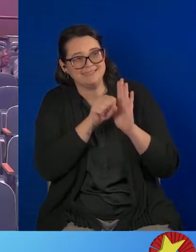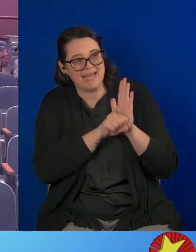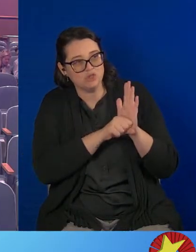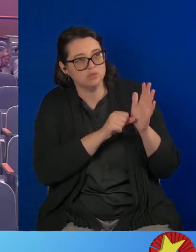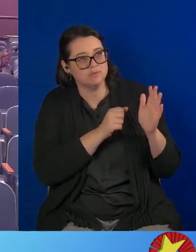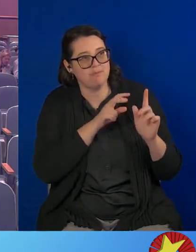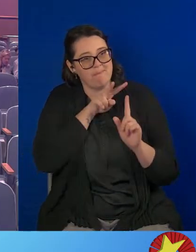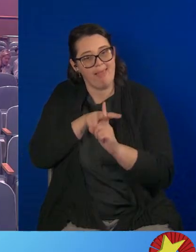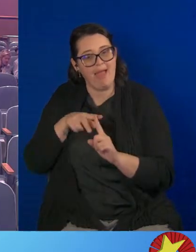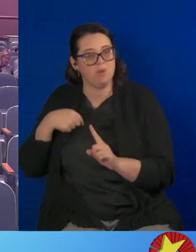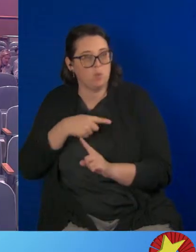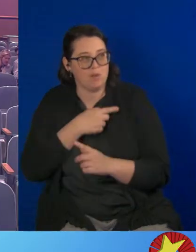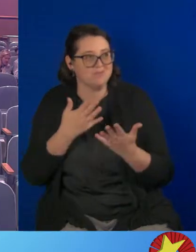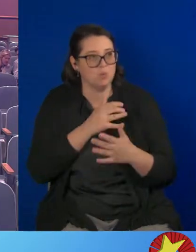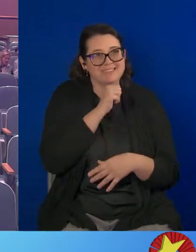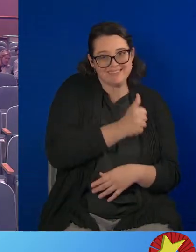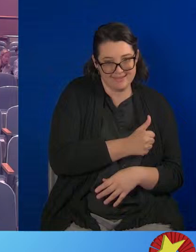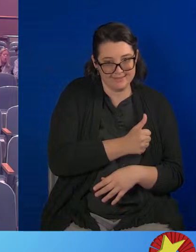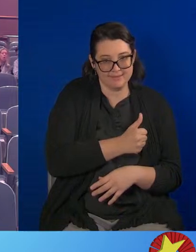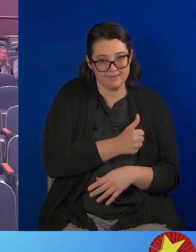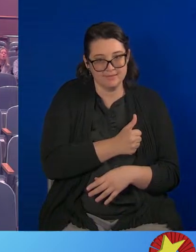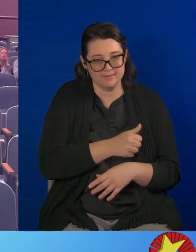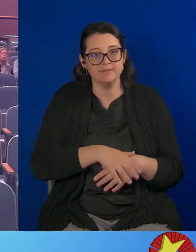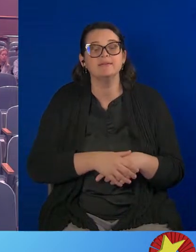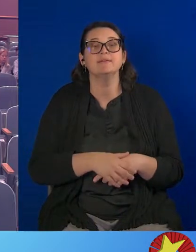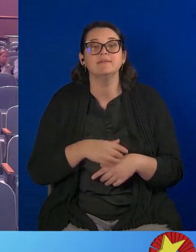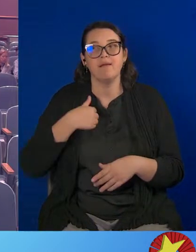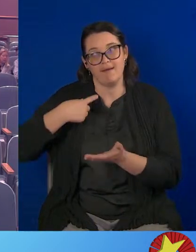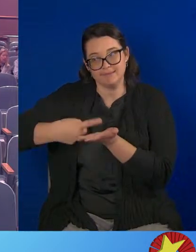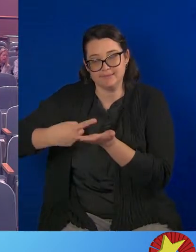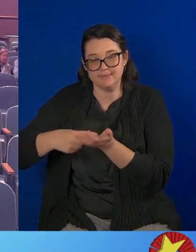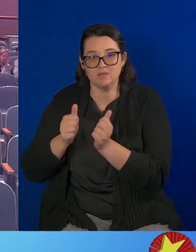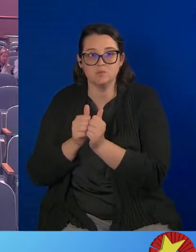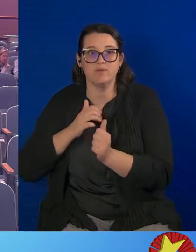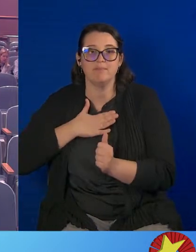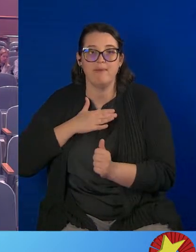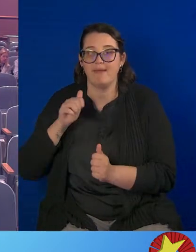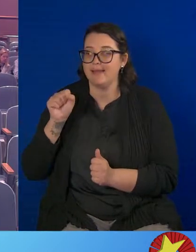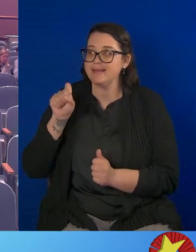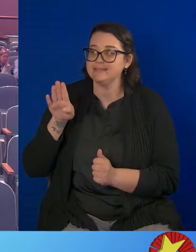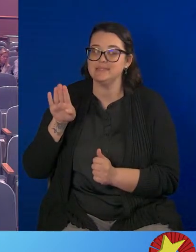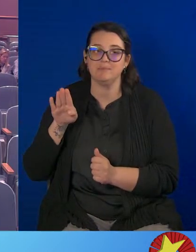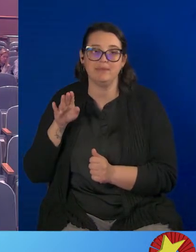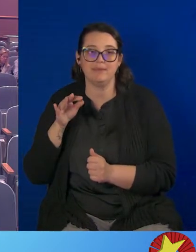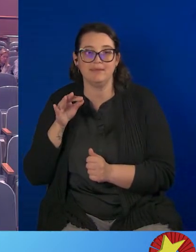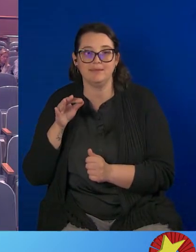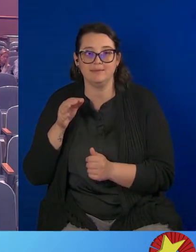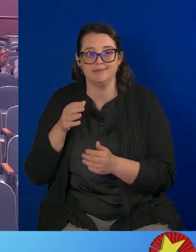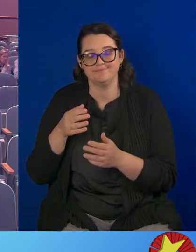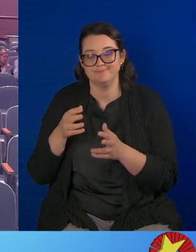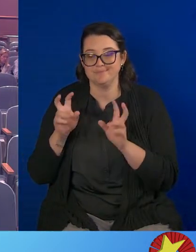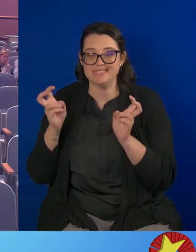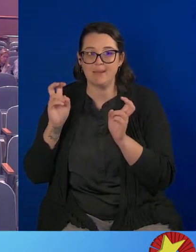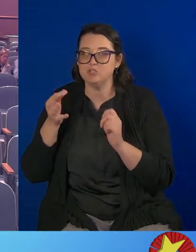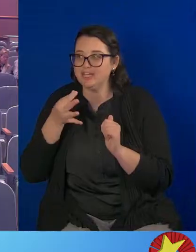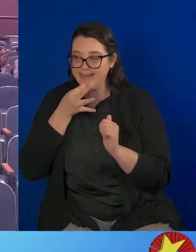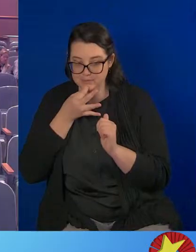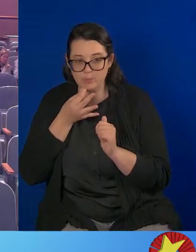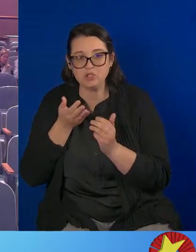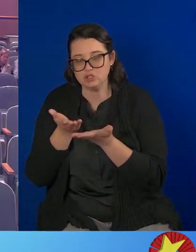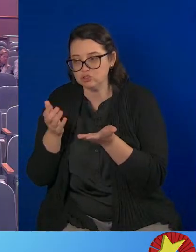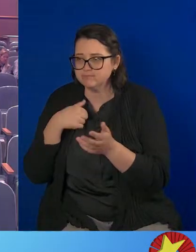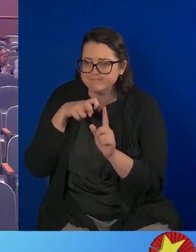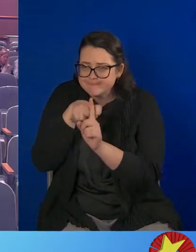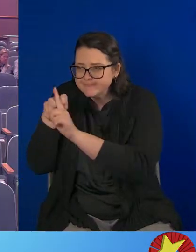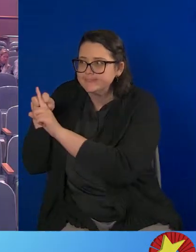doesn't. I will discuss that with my ASDB subject matter experts, and then I'll make